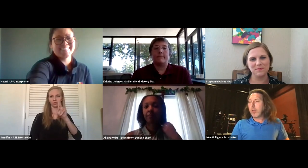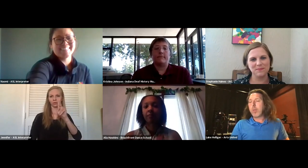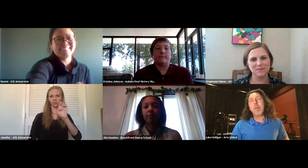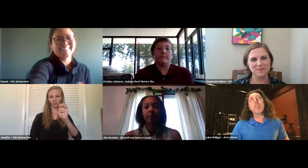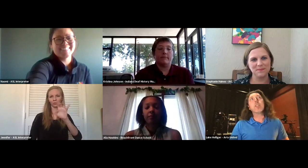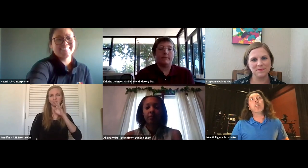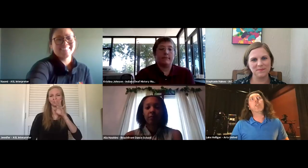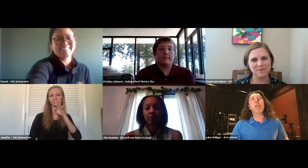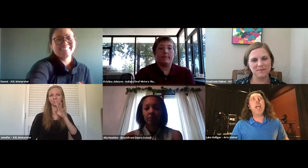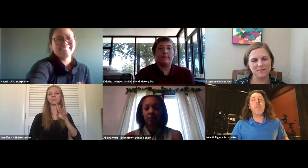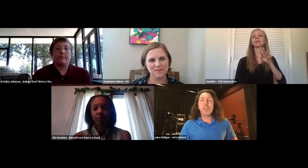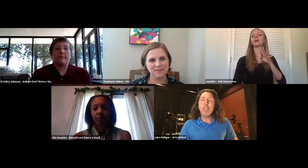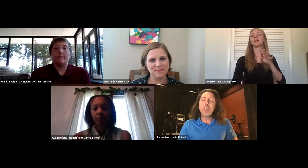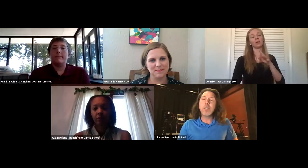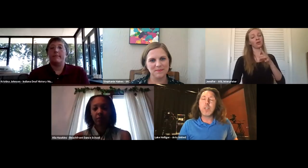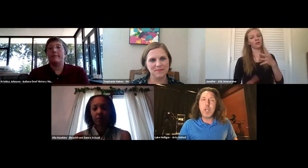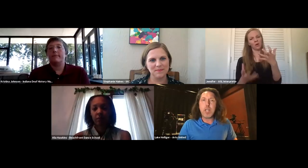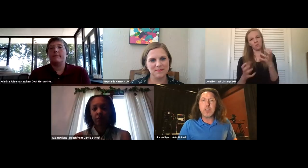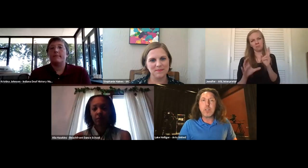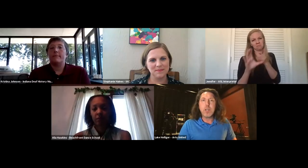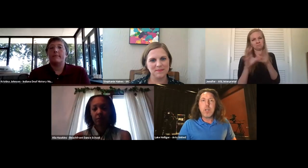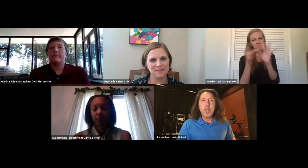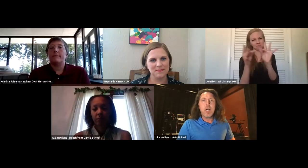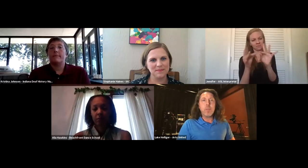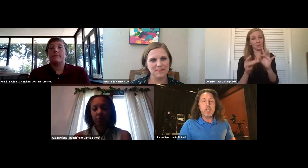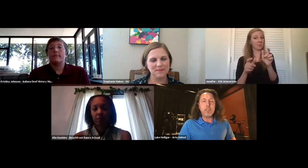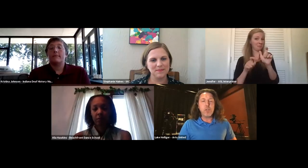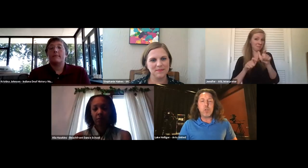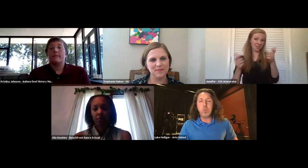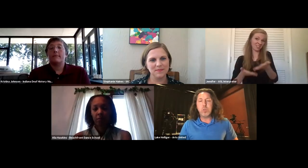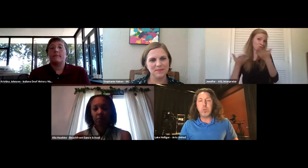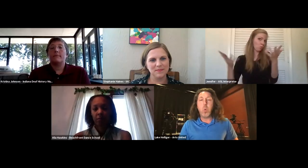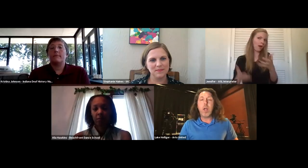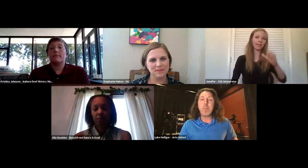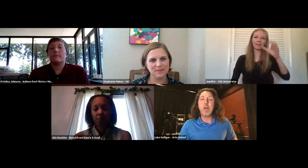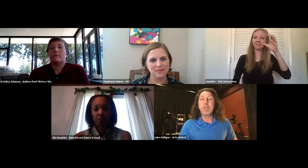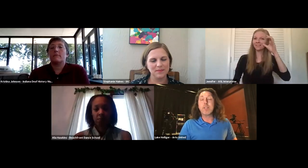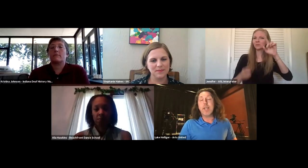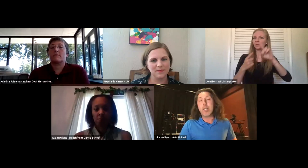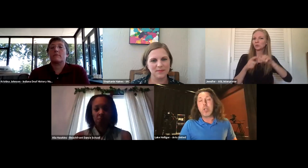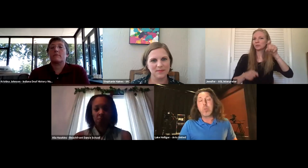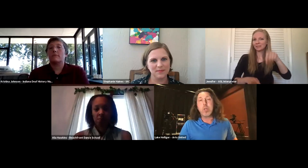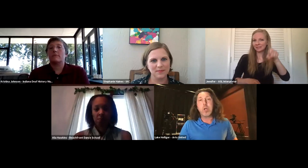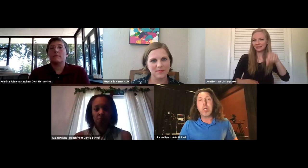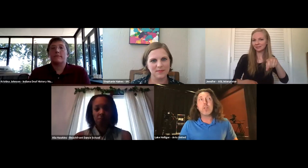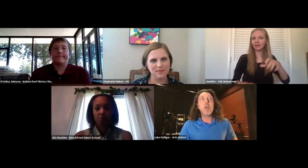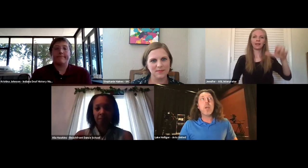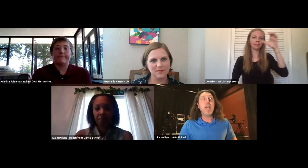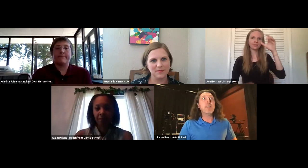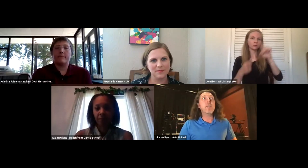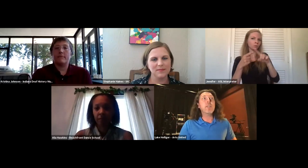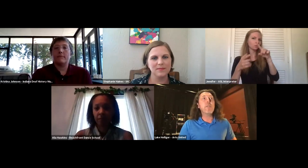The biggest suggestion I have is listen to the needs. Listen to what the public is telling you, because